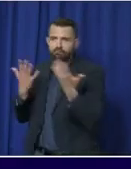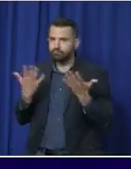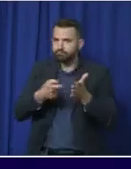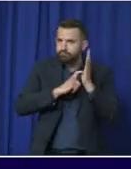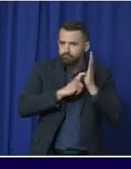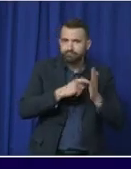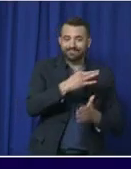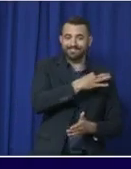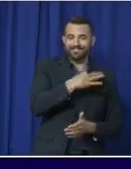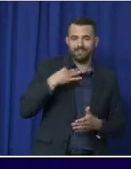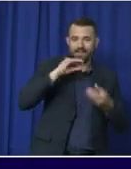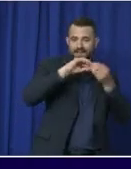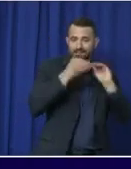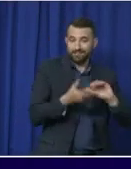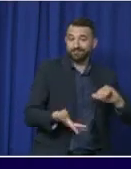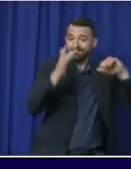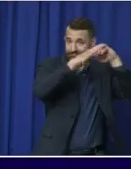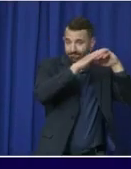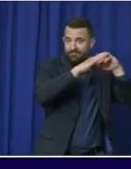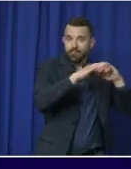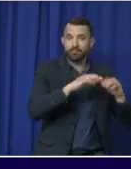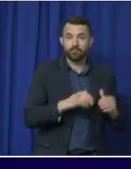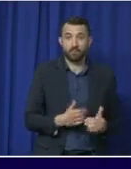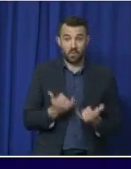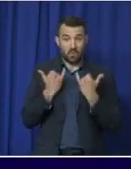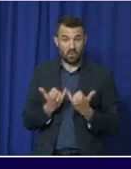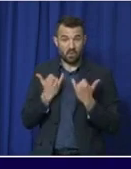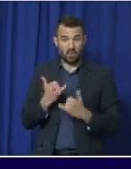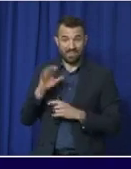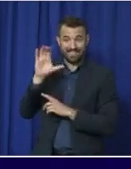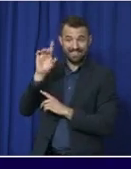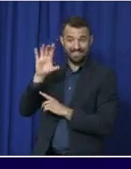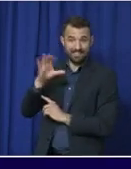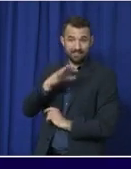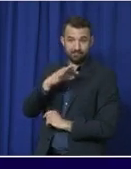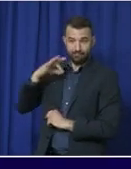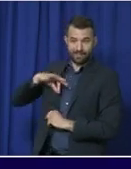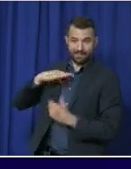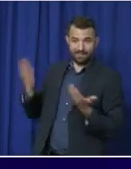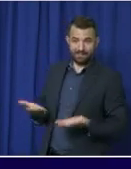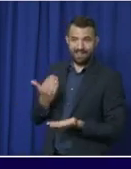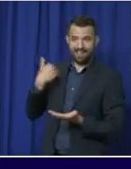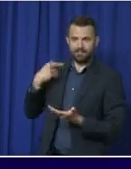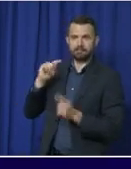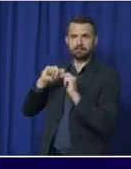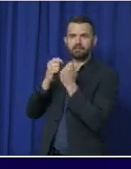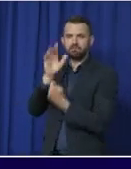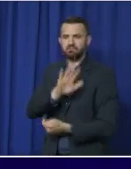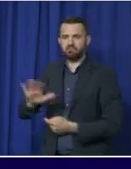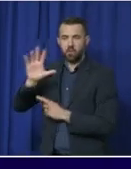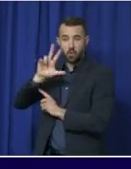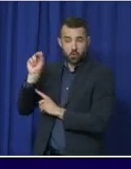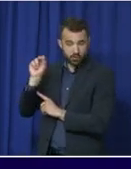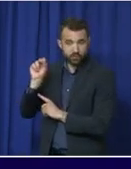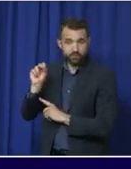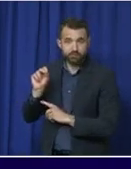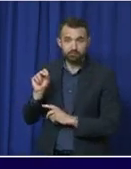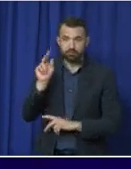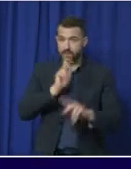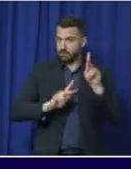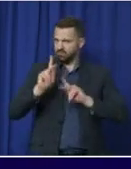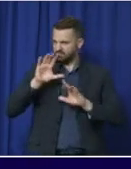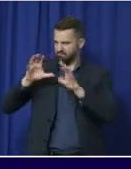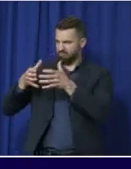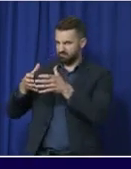currently has a contact tracing and case investigation team of approximately 30 people. It expects to more